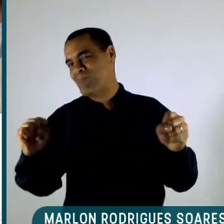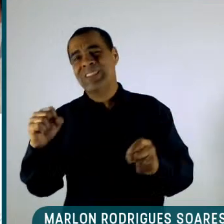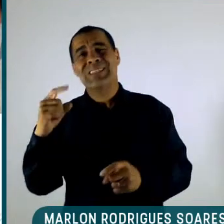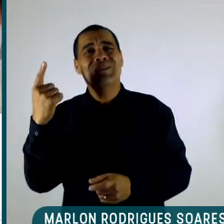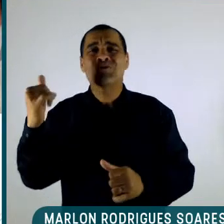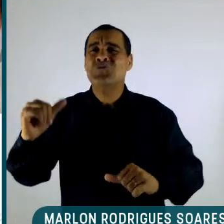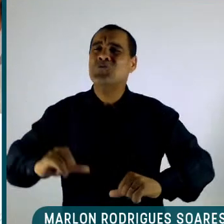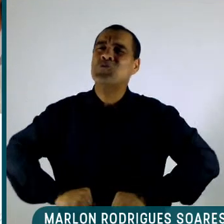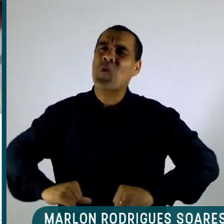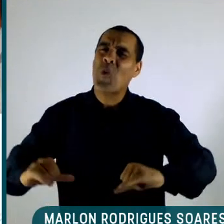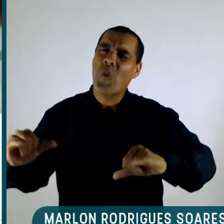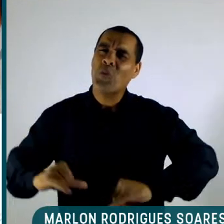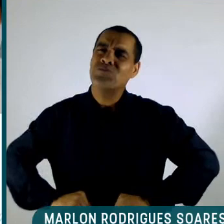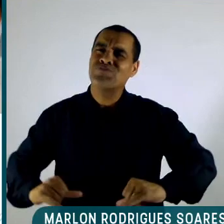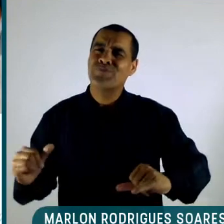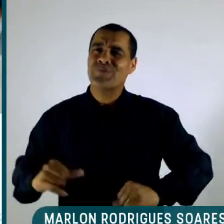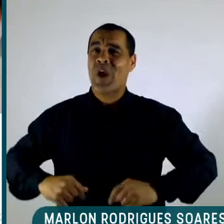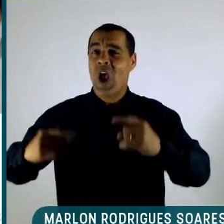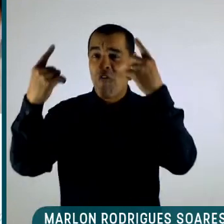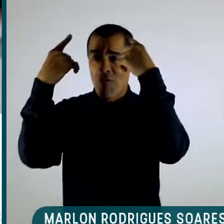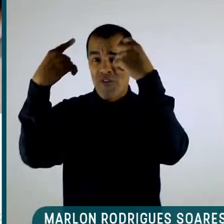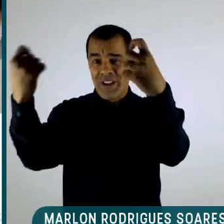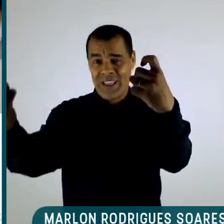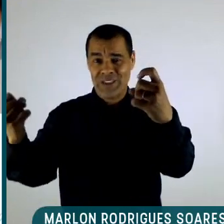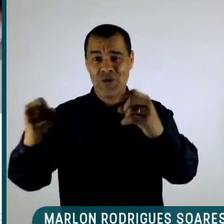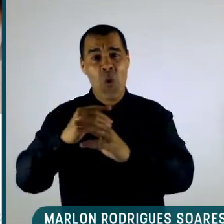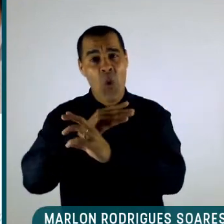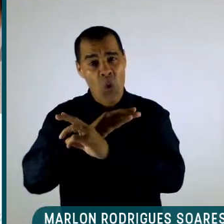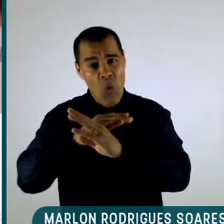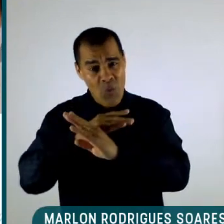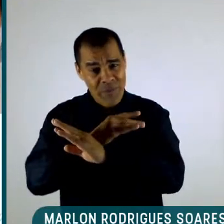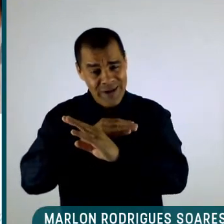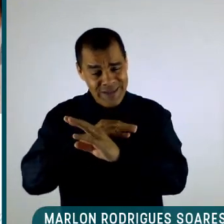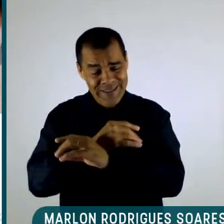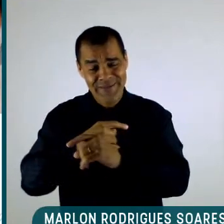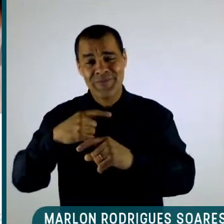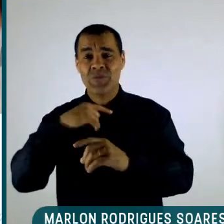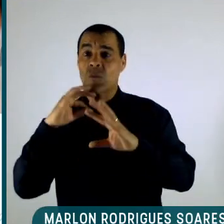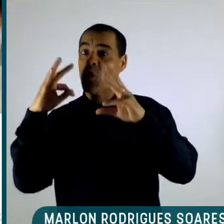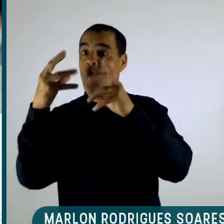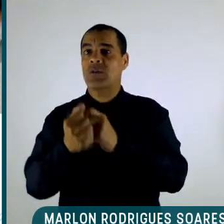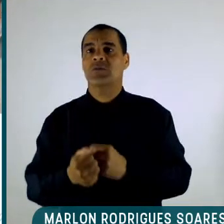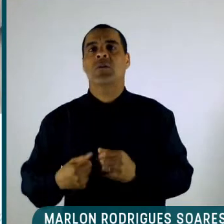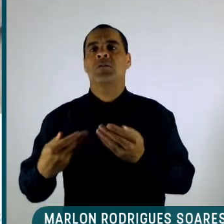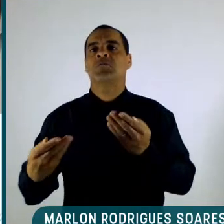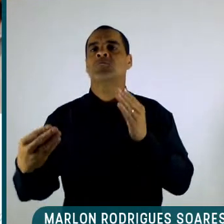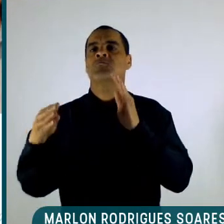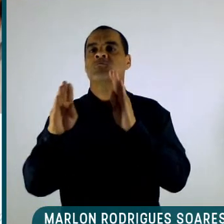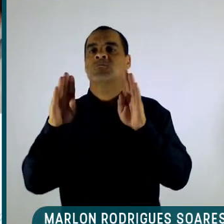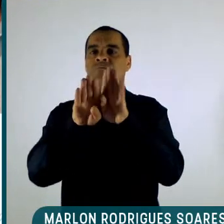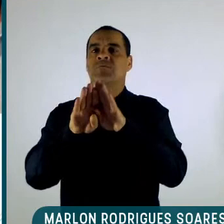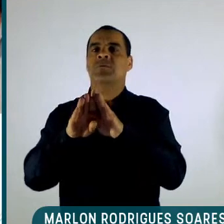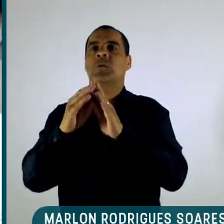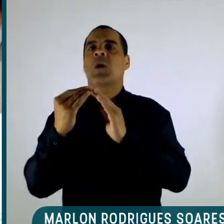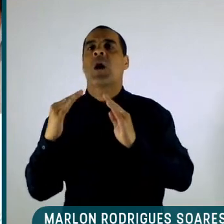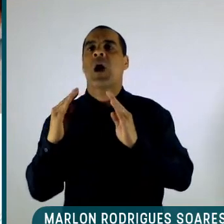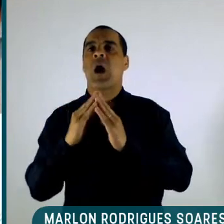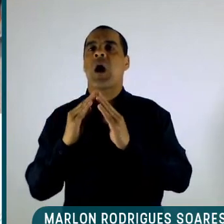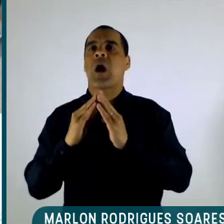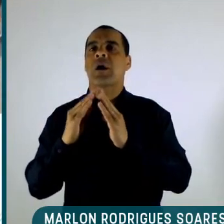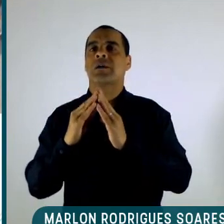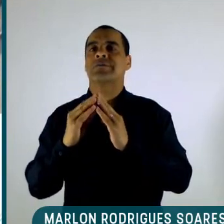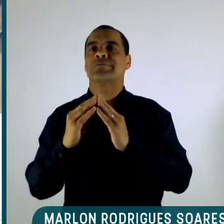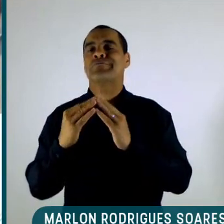not possible. We struggle a lot. We suffer with the urban violence. We're all locked into